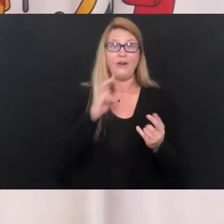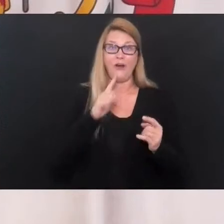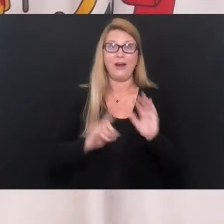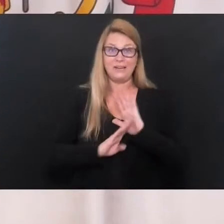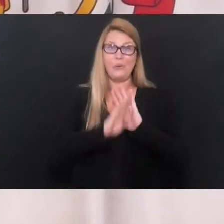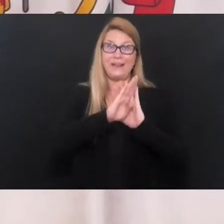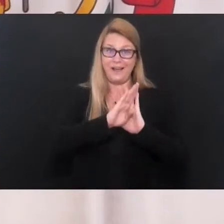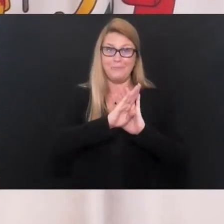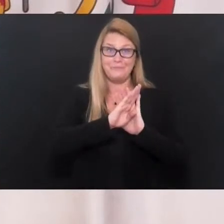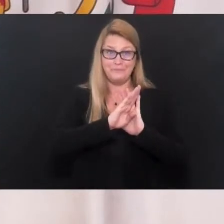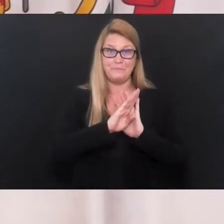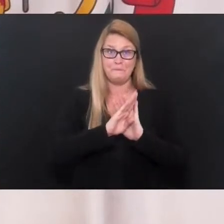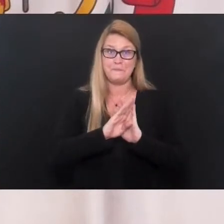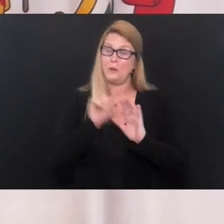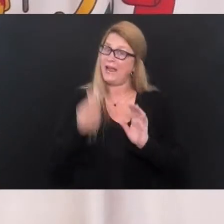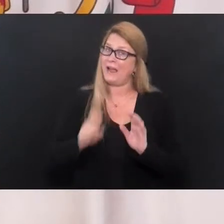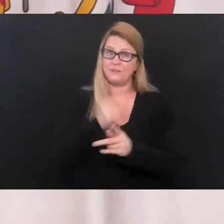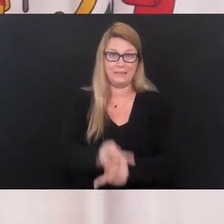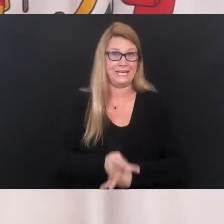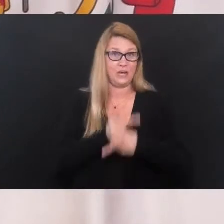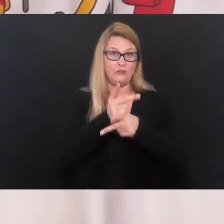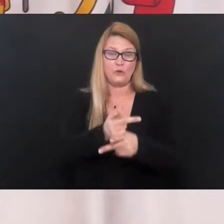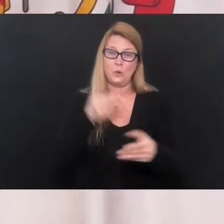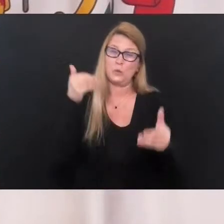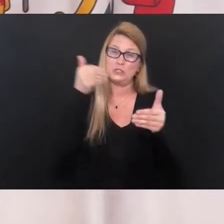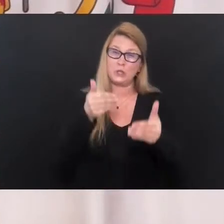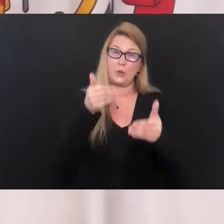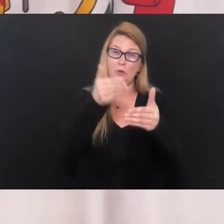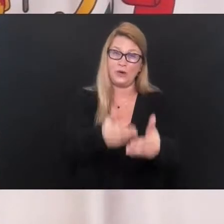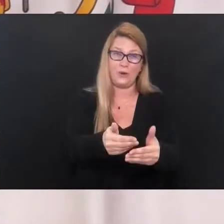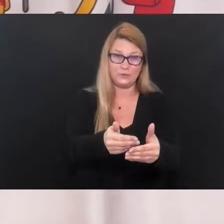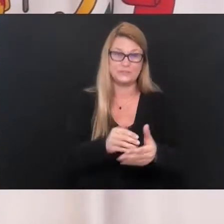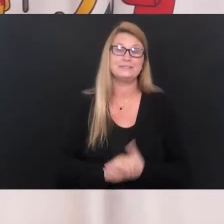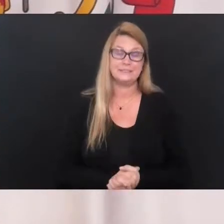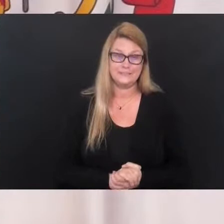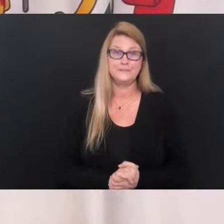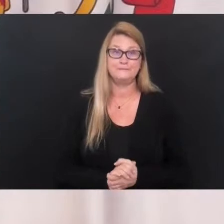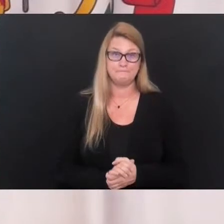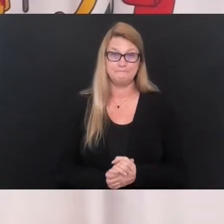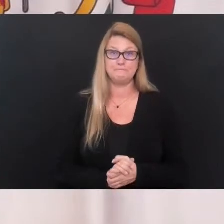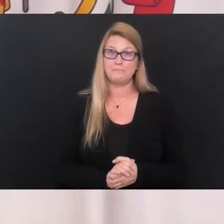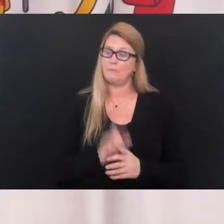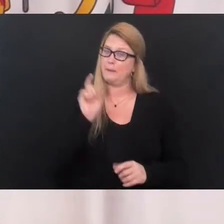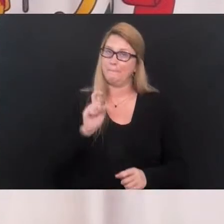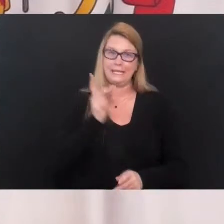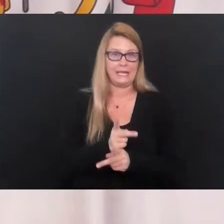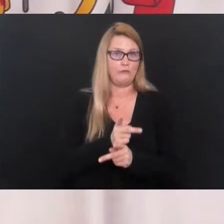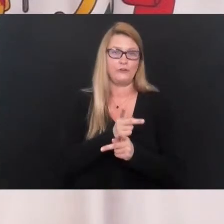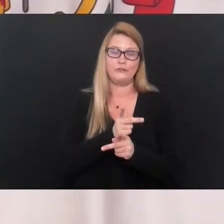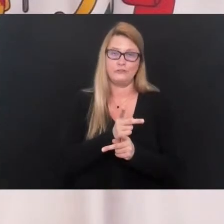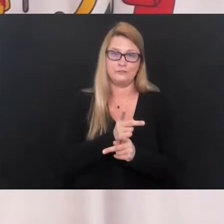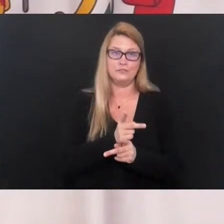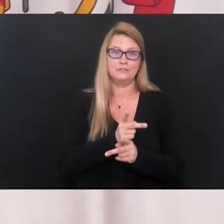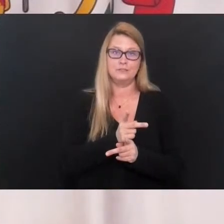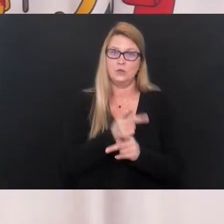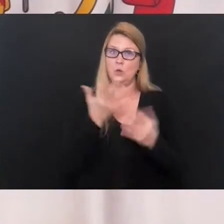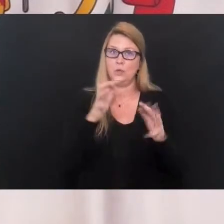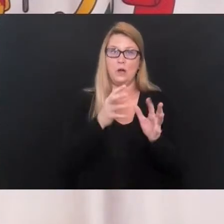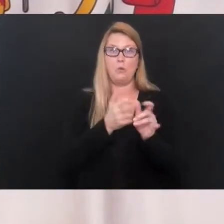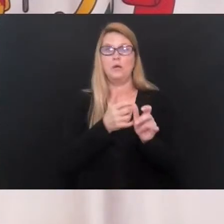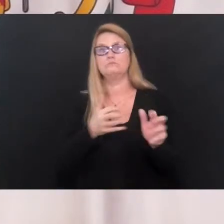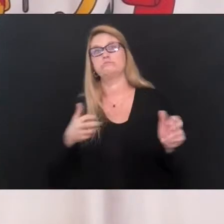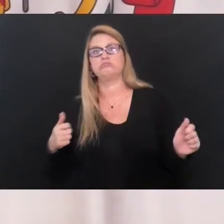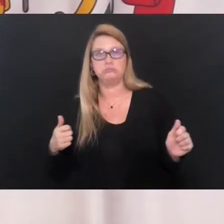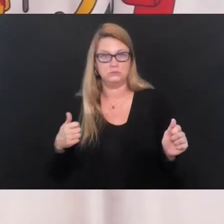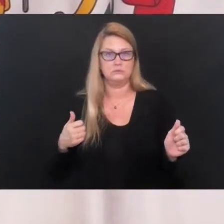cautious. We're really close. We're really close to whipping this thing, but if we don't watch out, we're going to end up sliding back down. We've